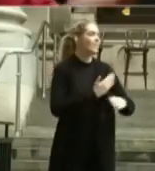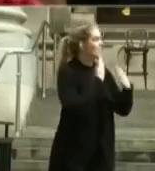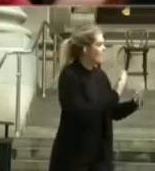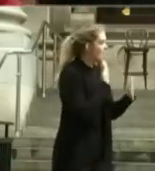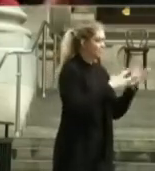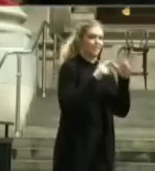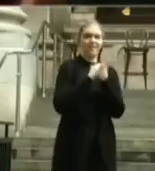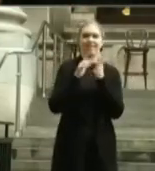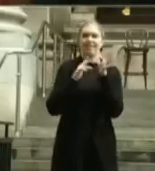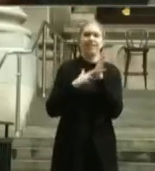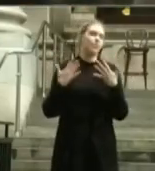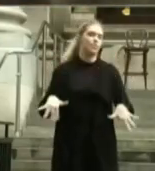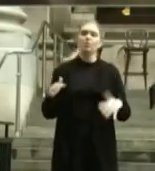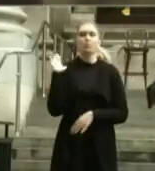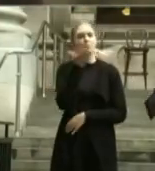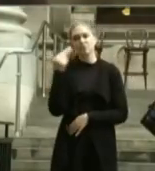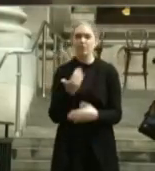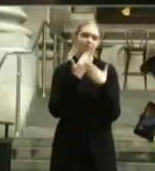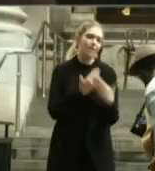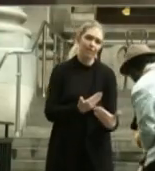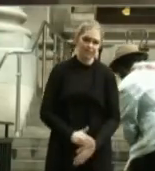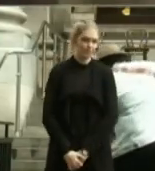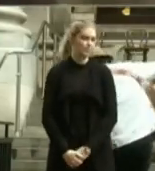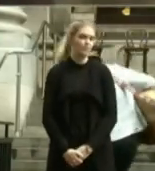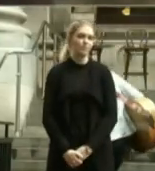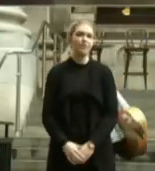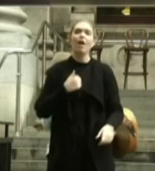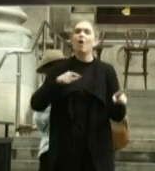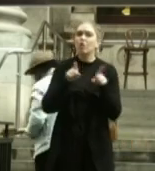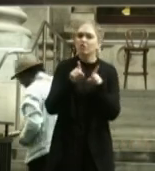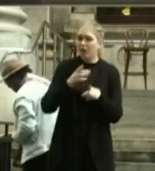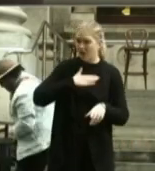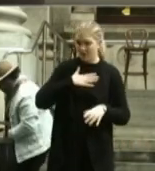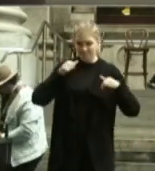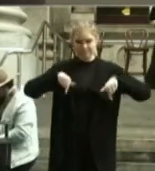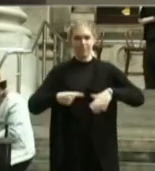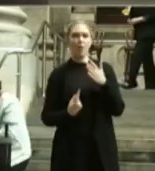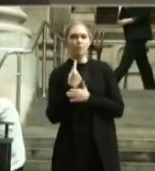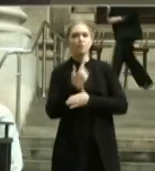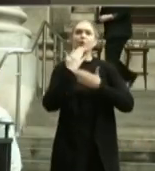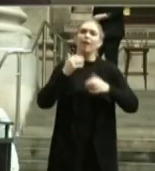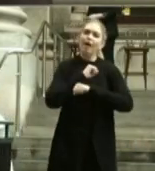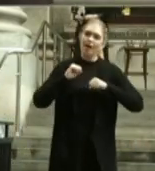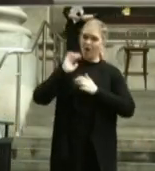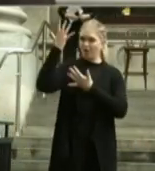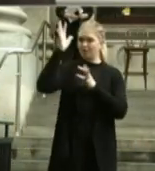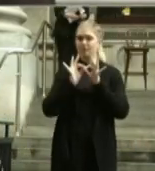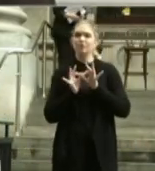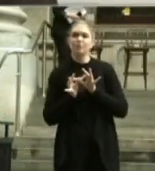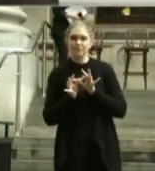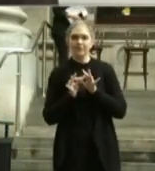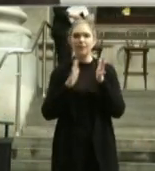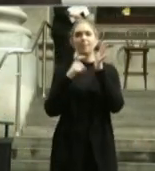Thank you, Nathan. Absolutely beautiful. Thank you. I'd also like to take this opportunity to thank our Auslan